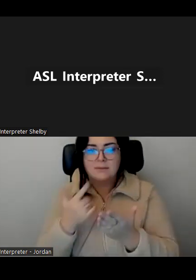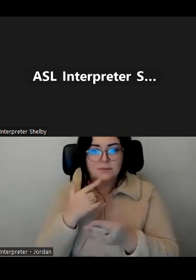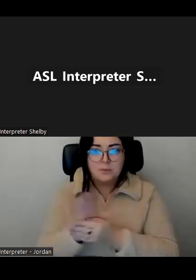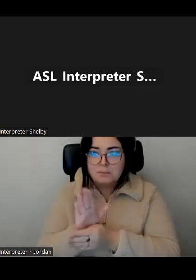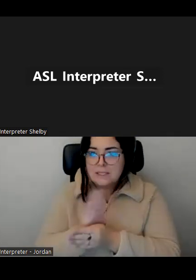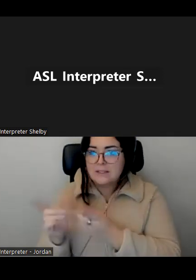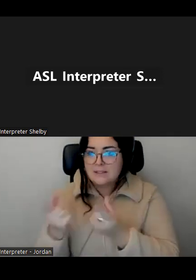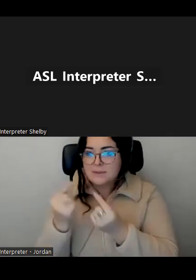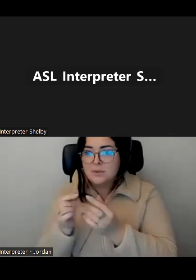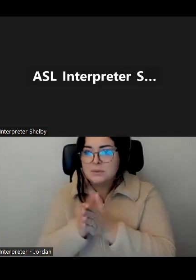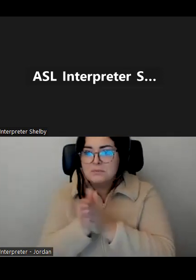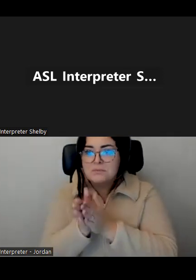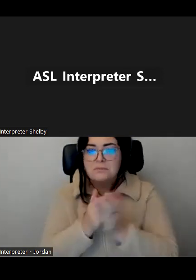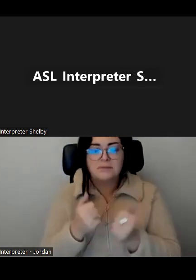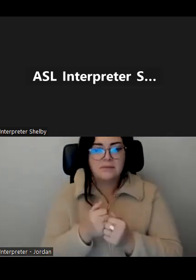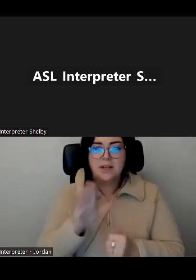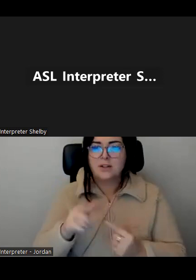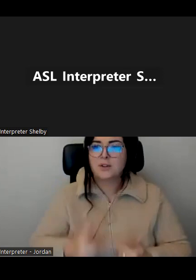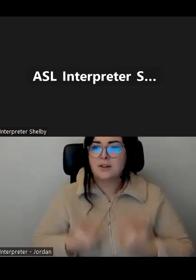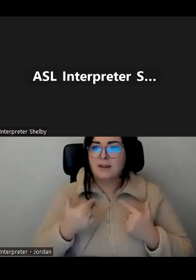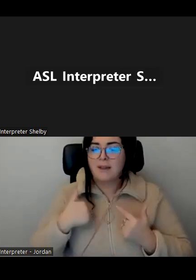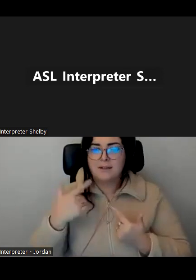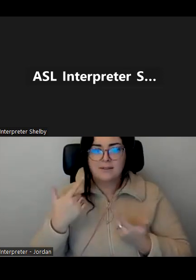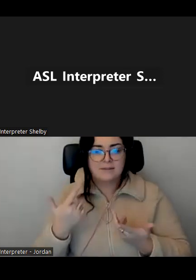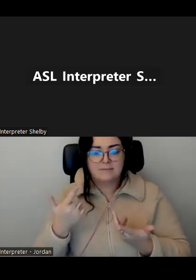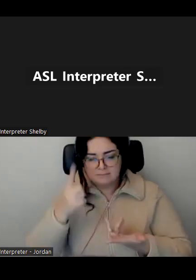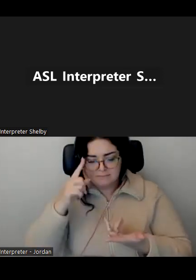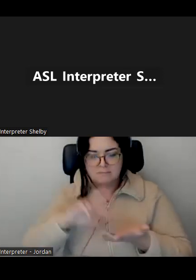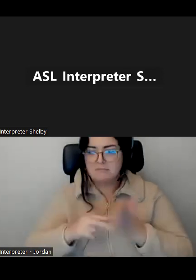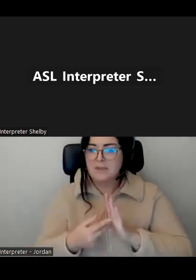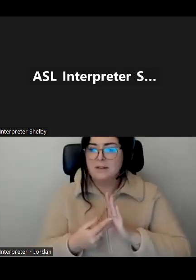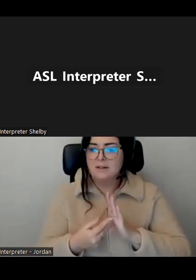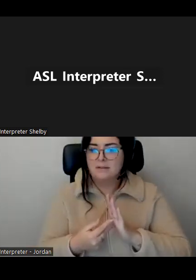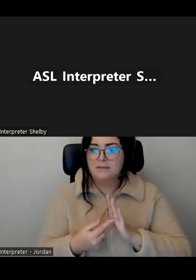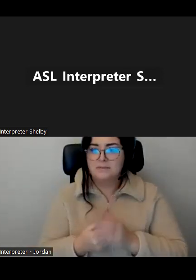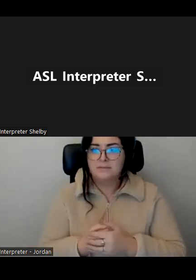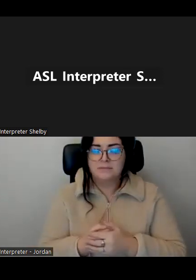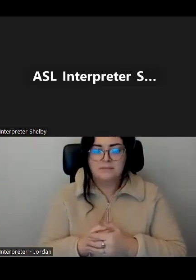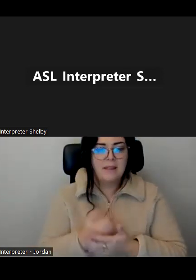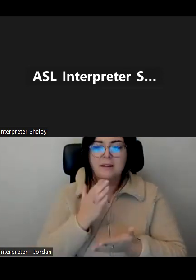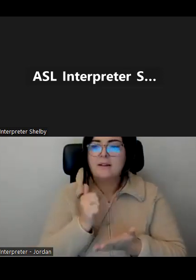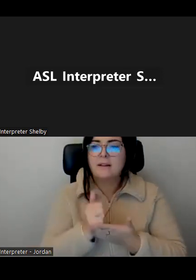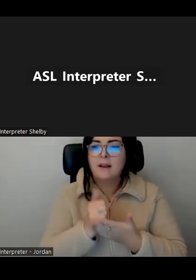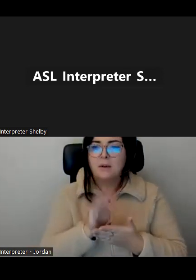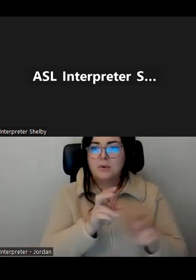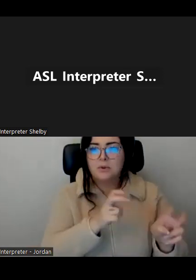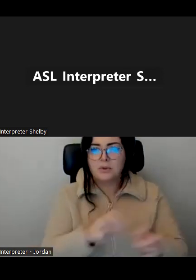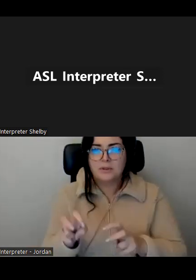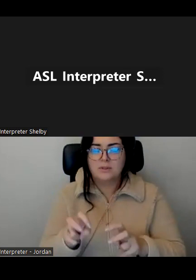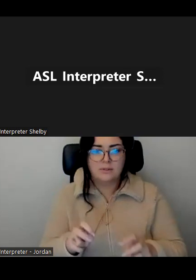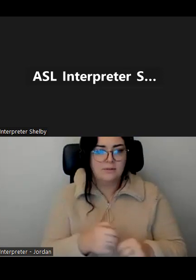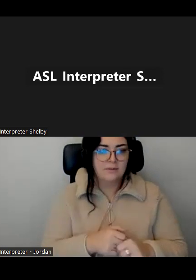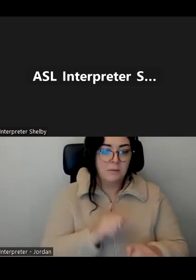busy and give your life some meaning to help you through that transition into retirement.